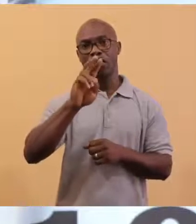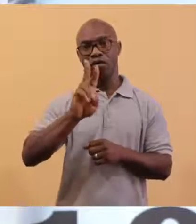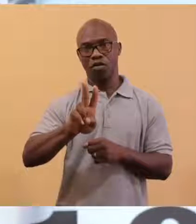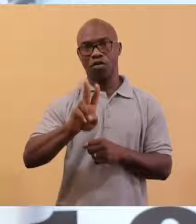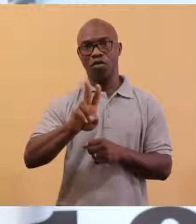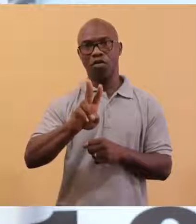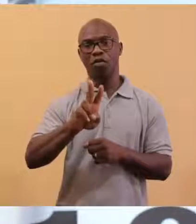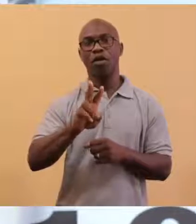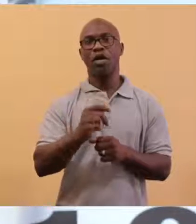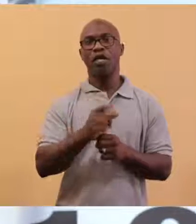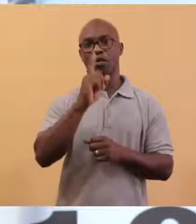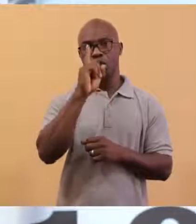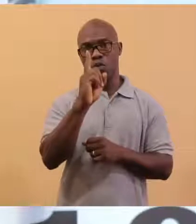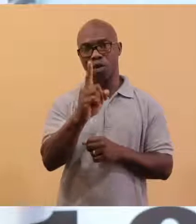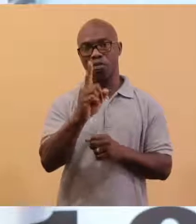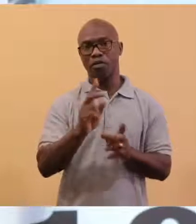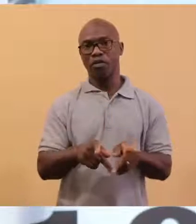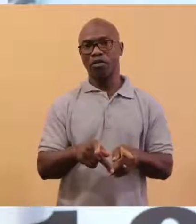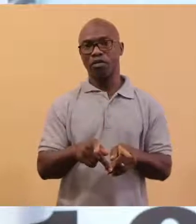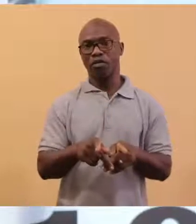have conducted